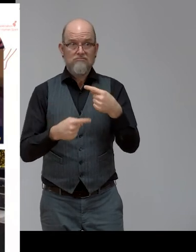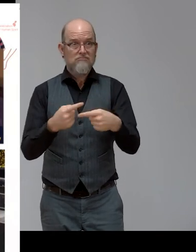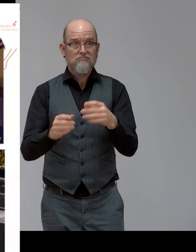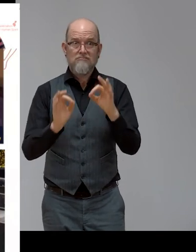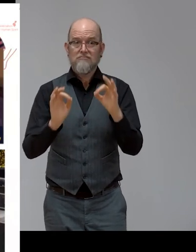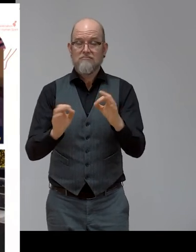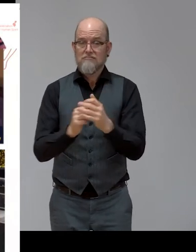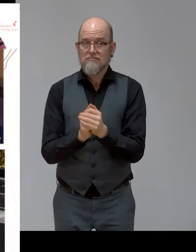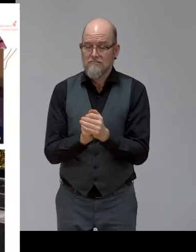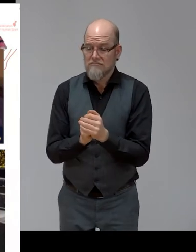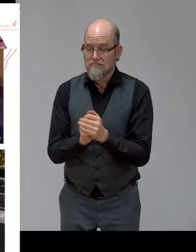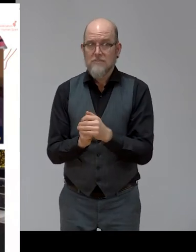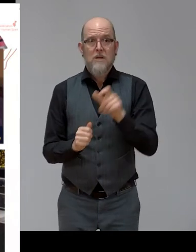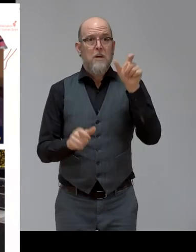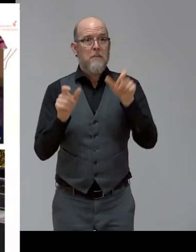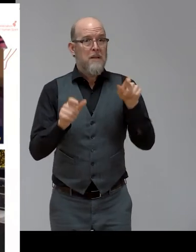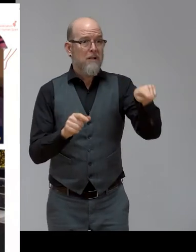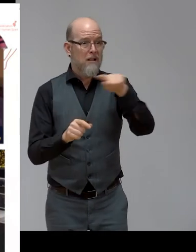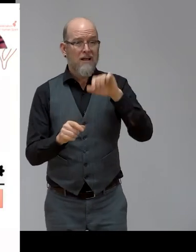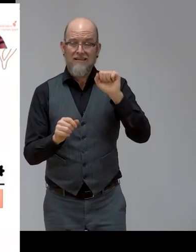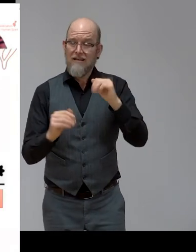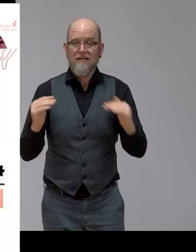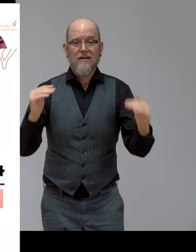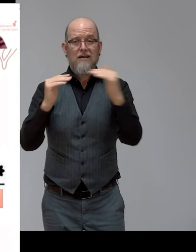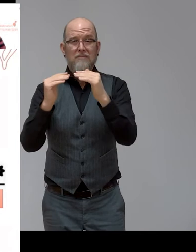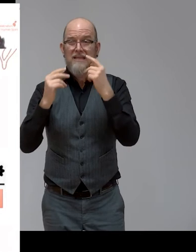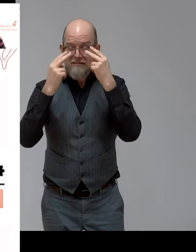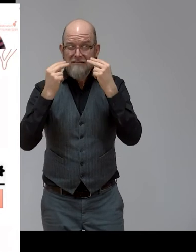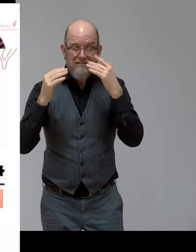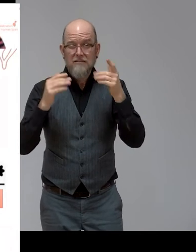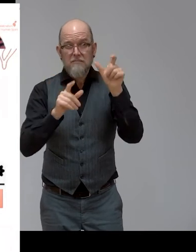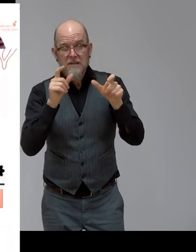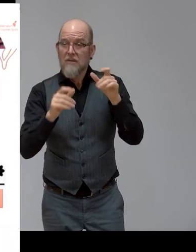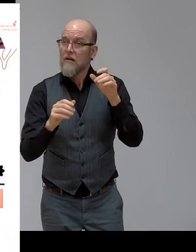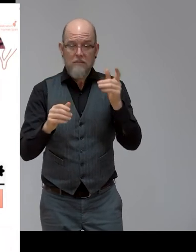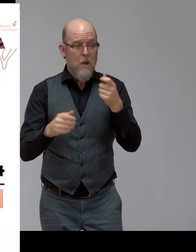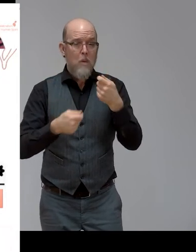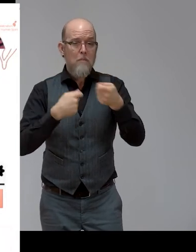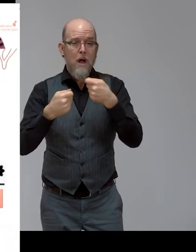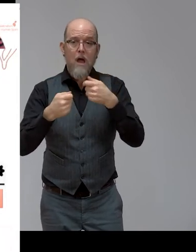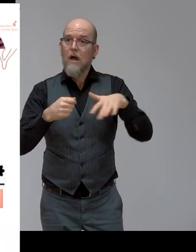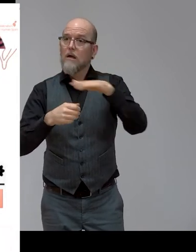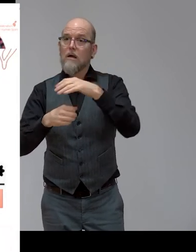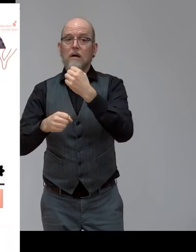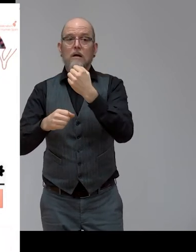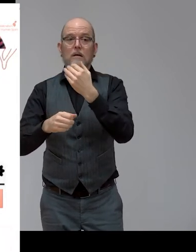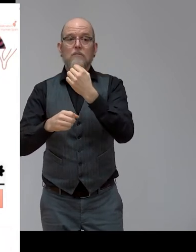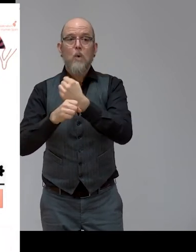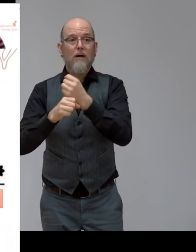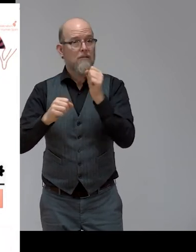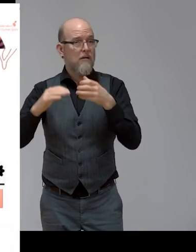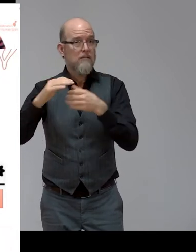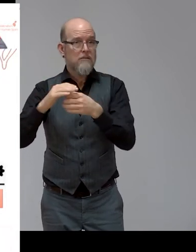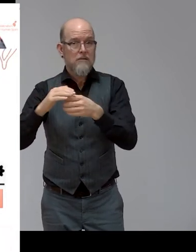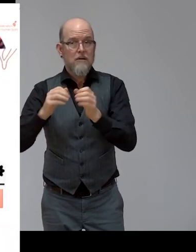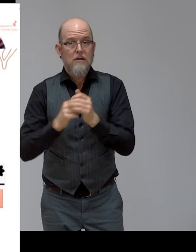vision impairment in the open labor market. As we all know, the light travels faster than sound, and persons with